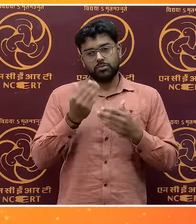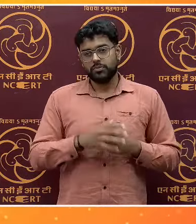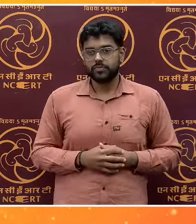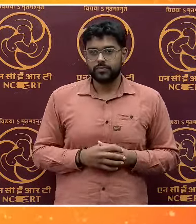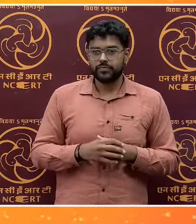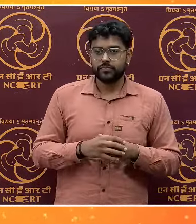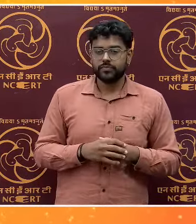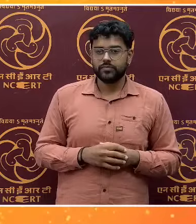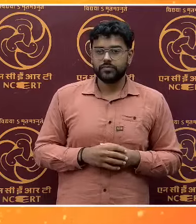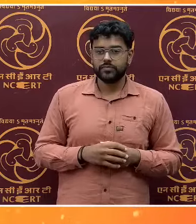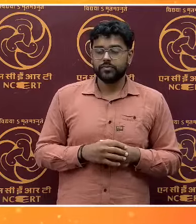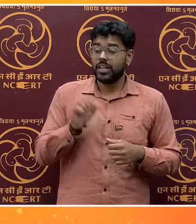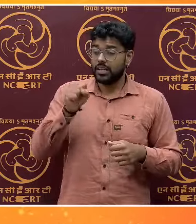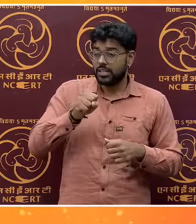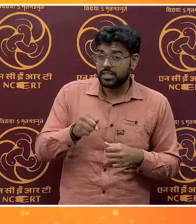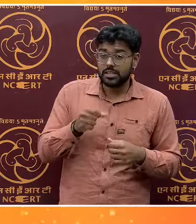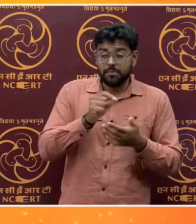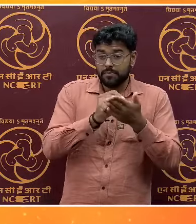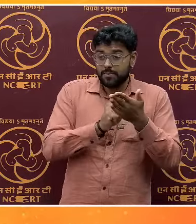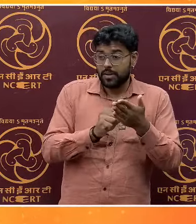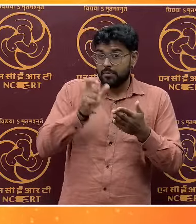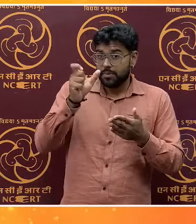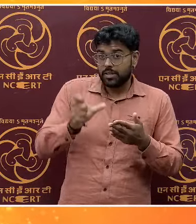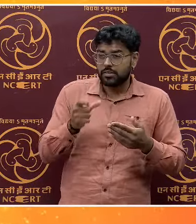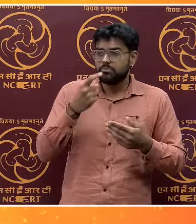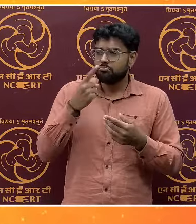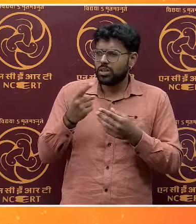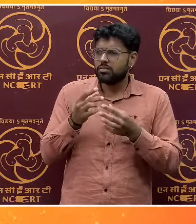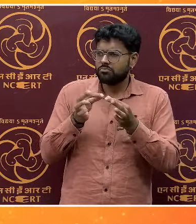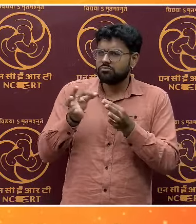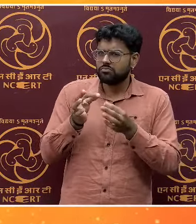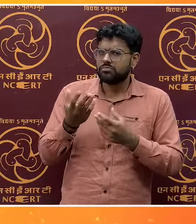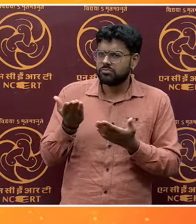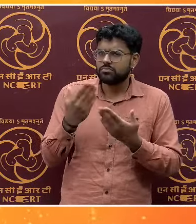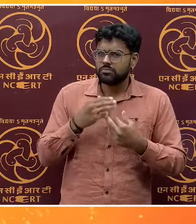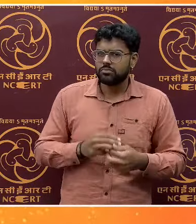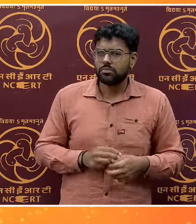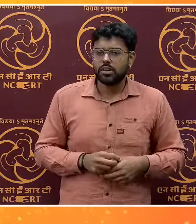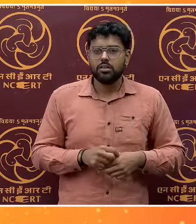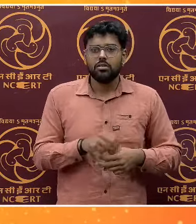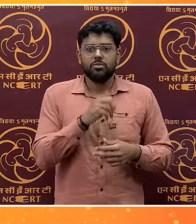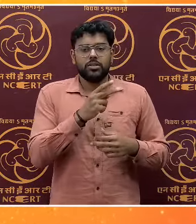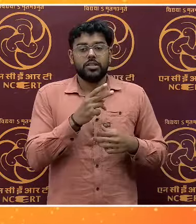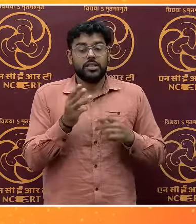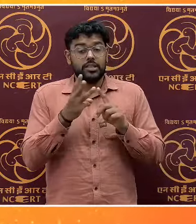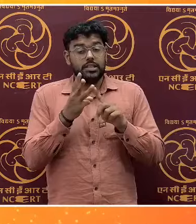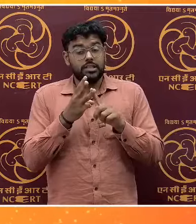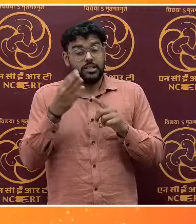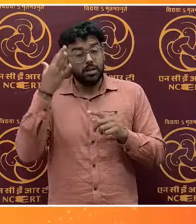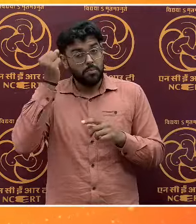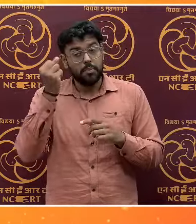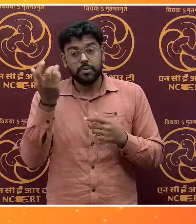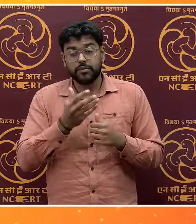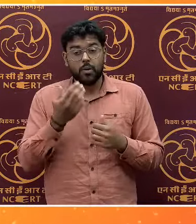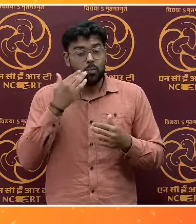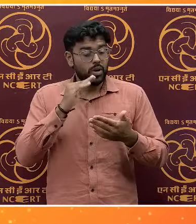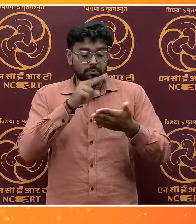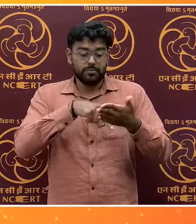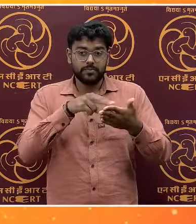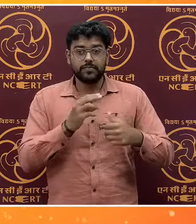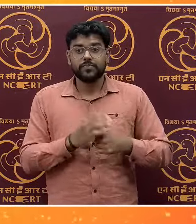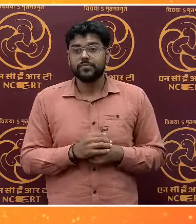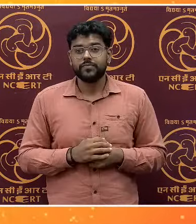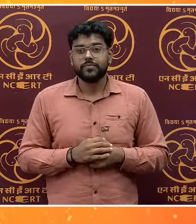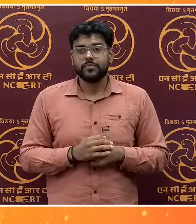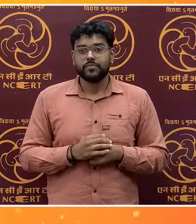yeah. cold. And of course, this poet, you can talk about her Ma'am, as well. and also, the third thing to keep in mind when you are reading a poem Hmm.